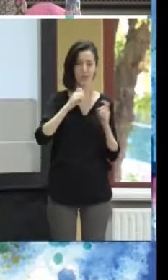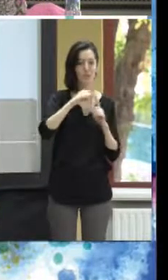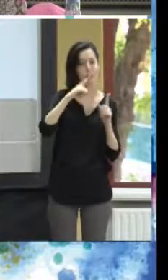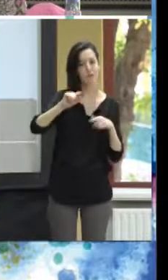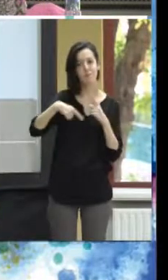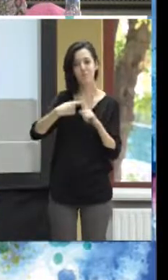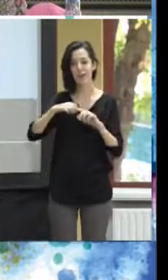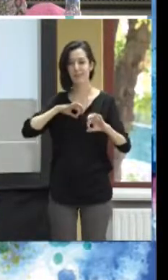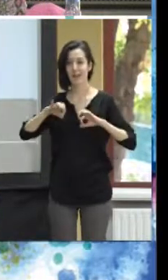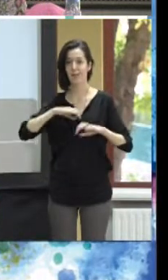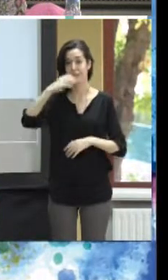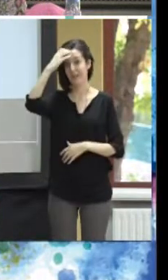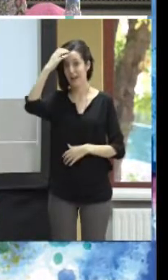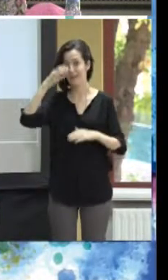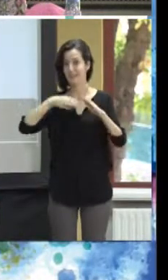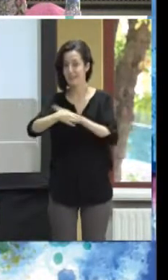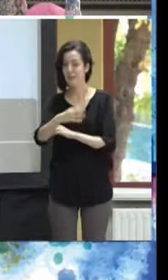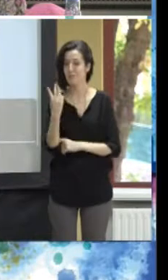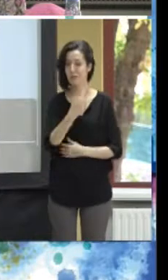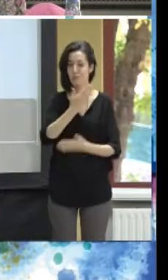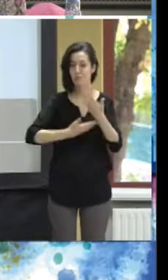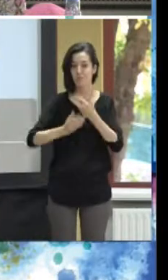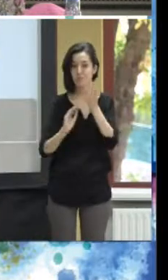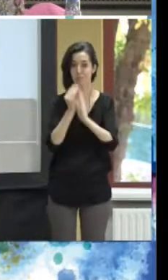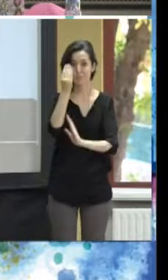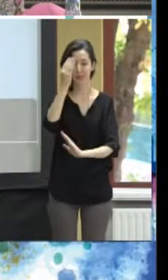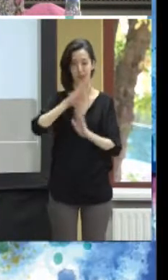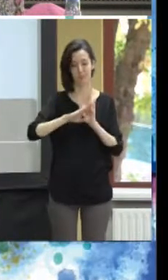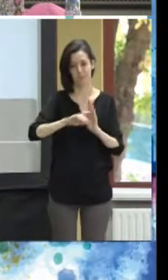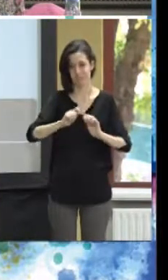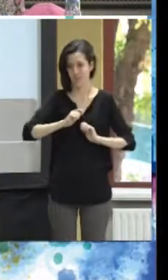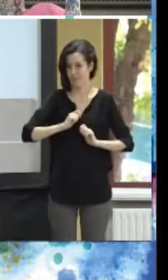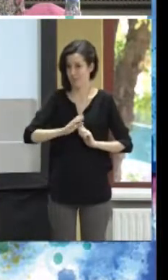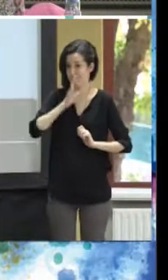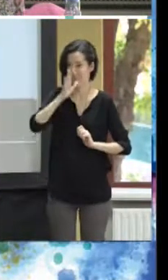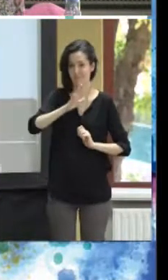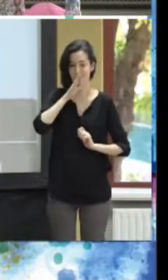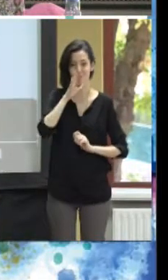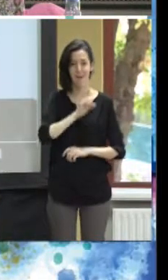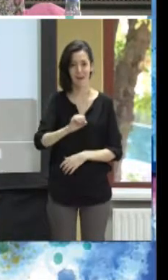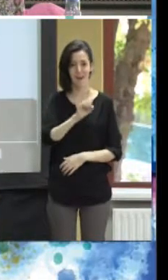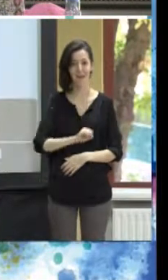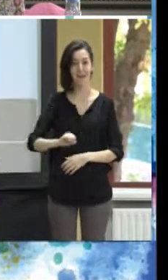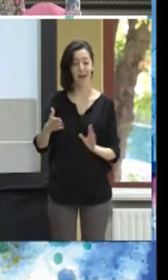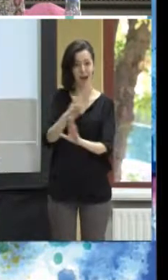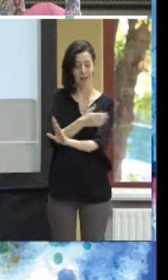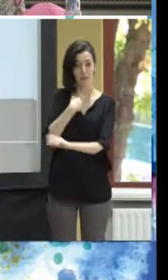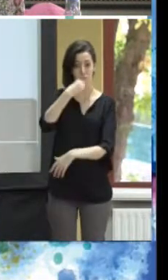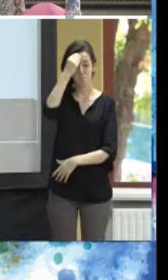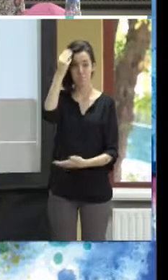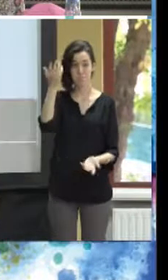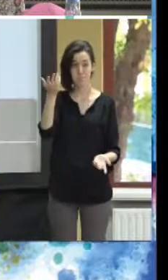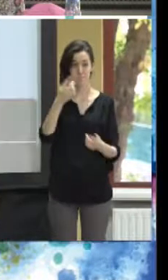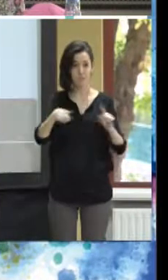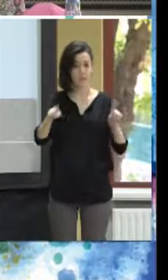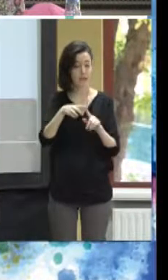Foundation and together with the Royal Theatre has been a fantastic experience. To me, until now, opera was simply